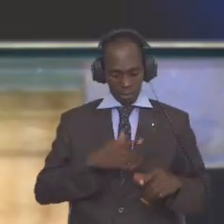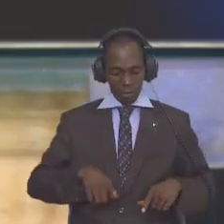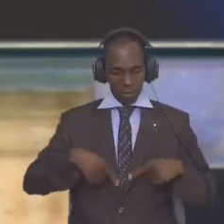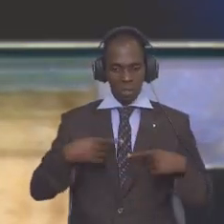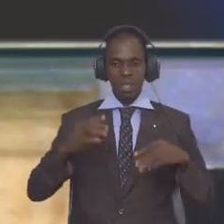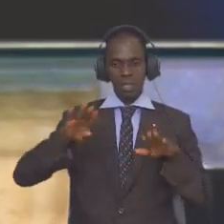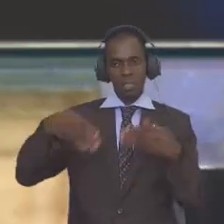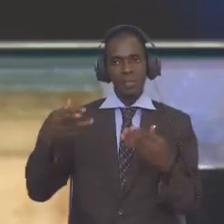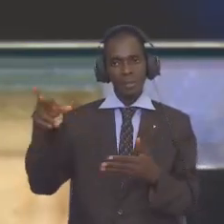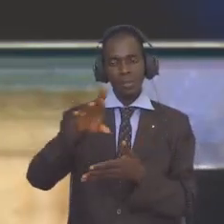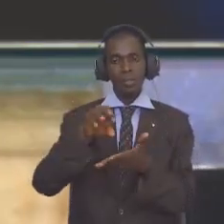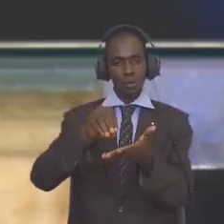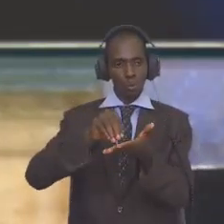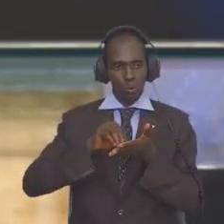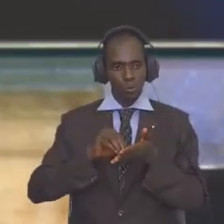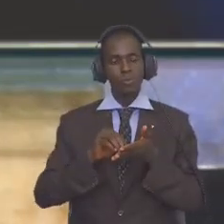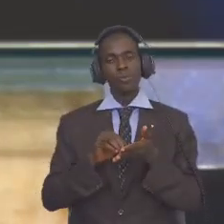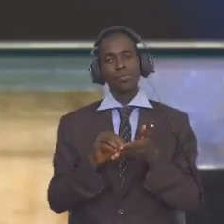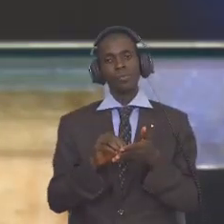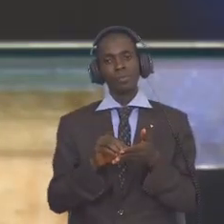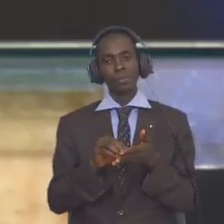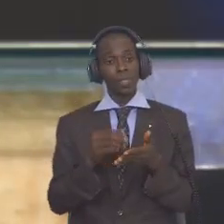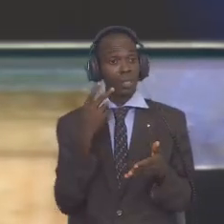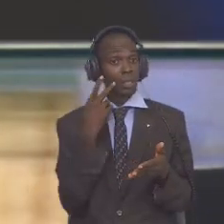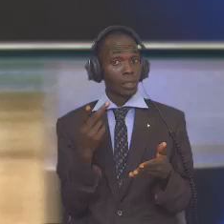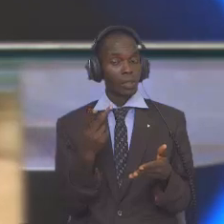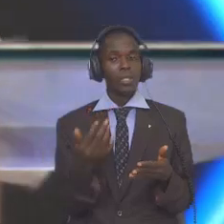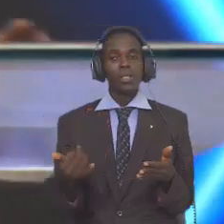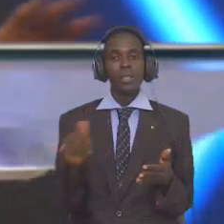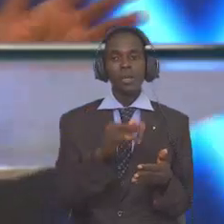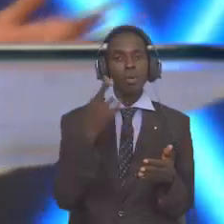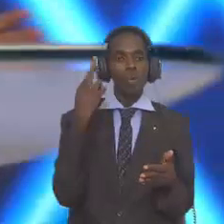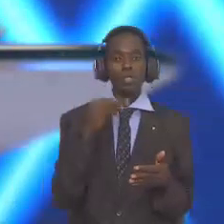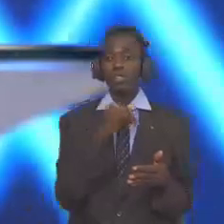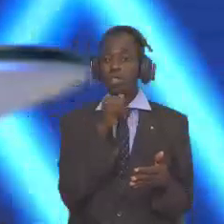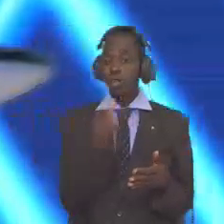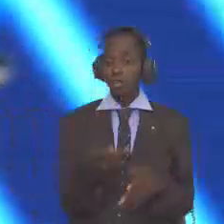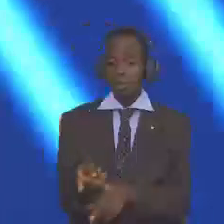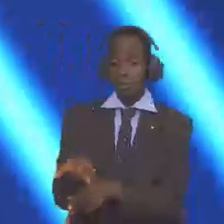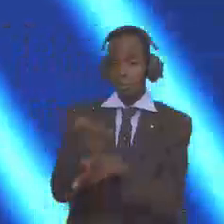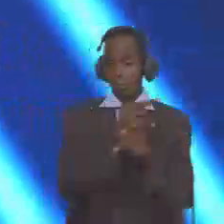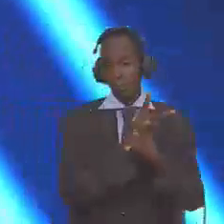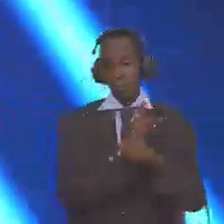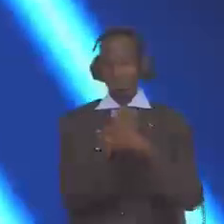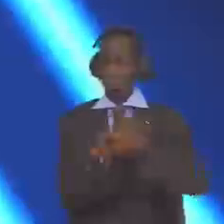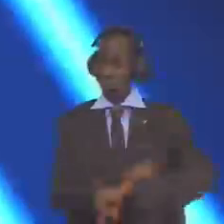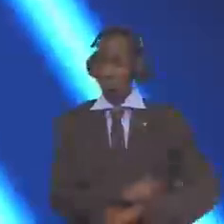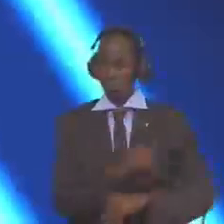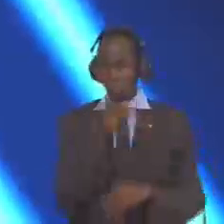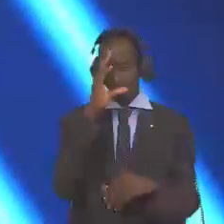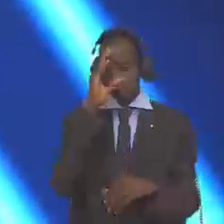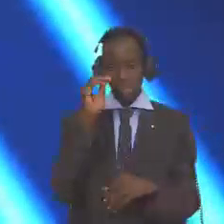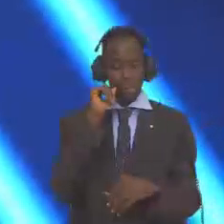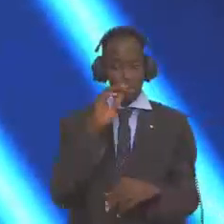laid down their own necks. Actually, they were not security officers, but they